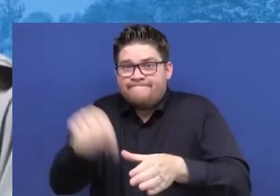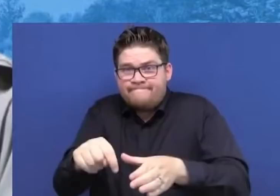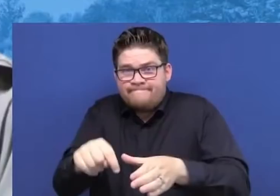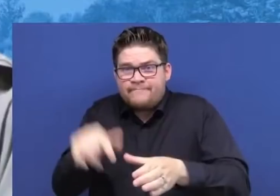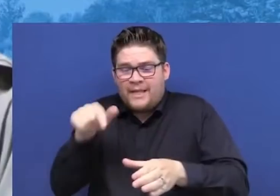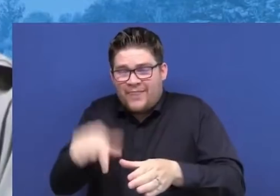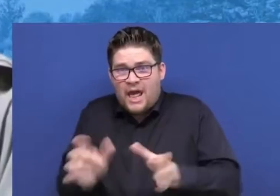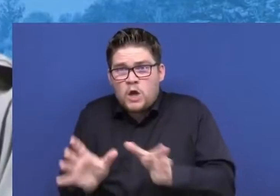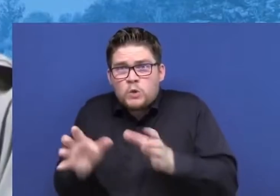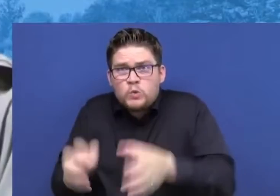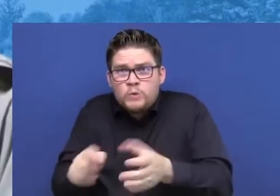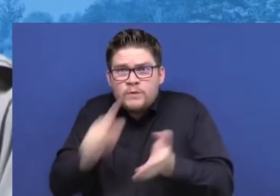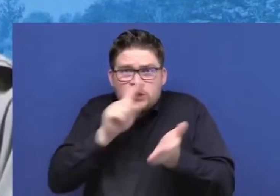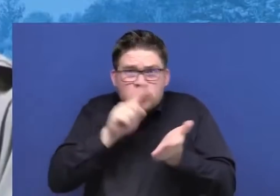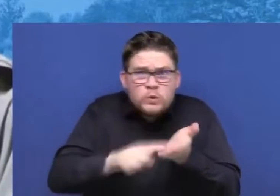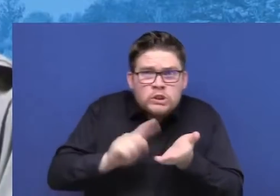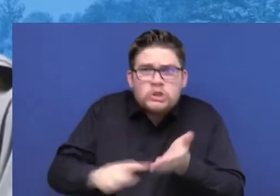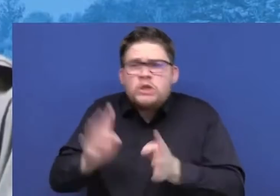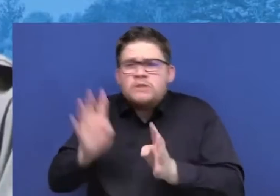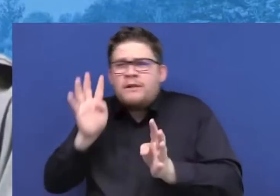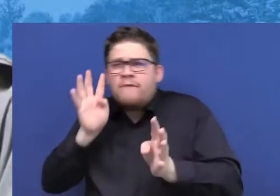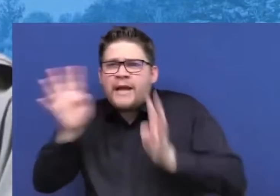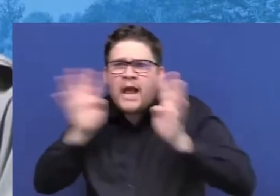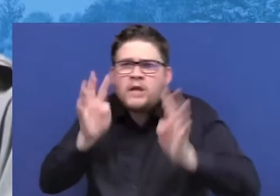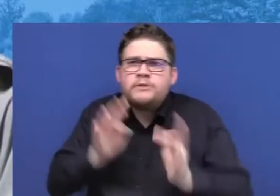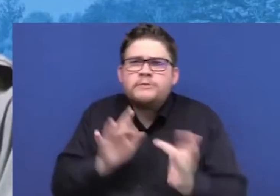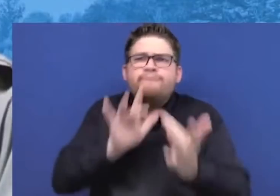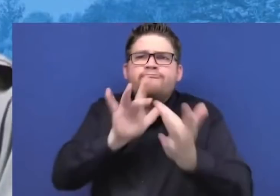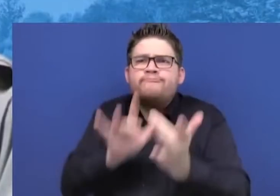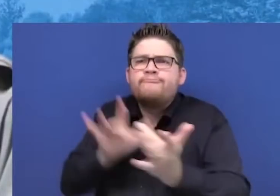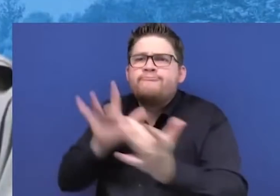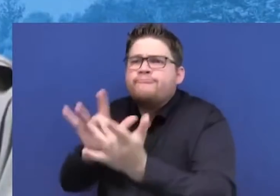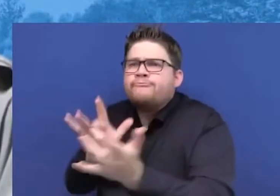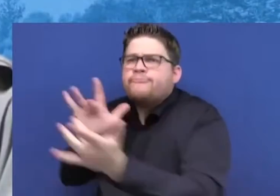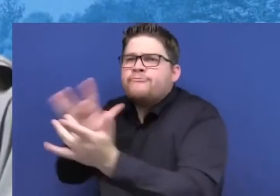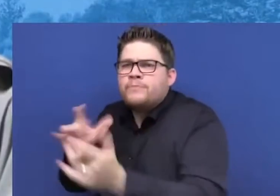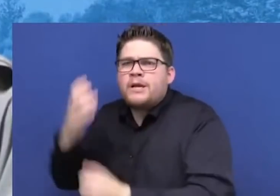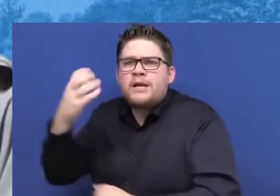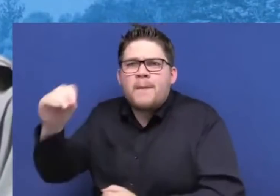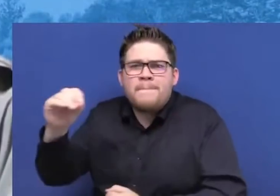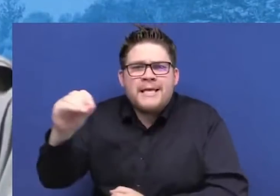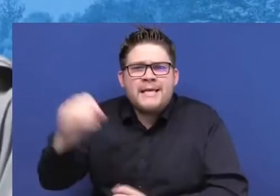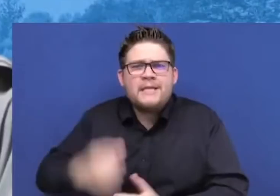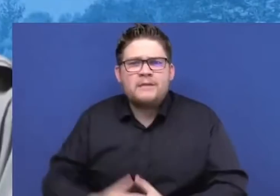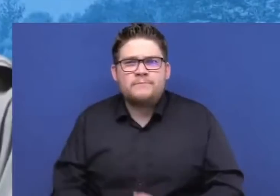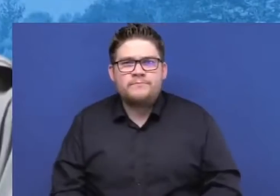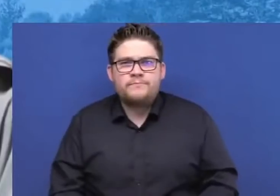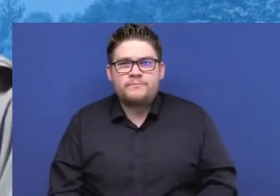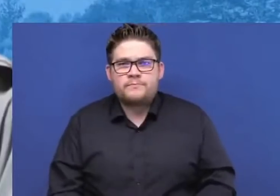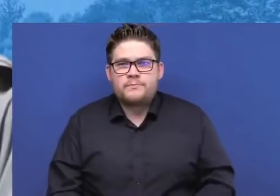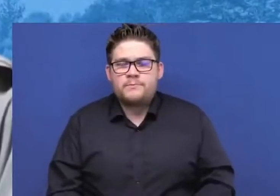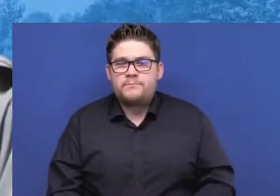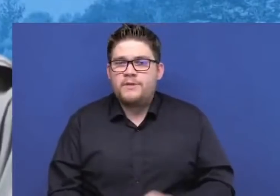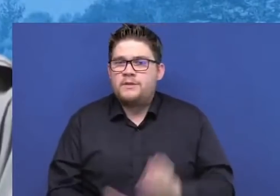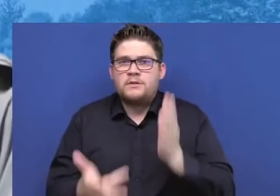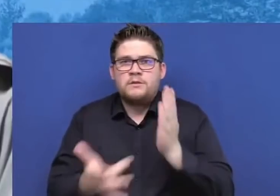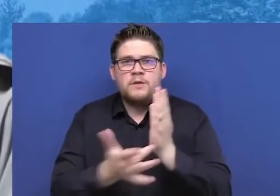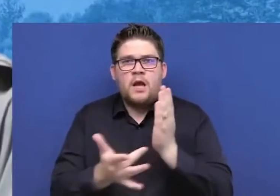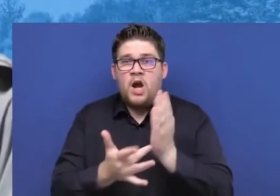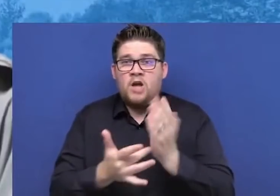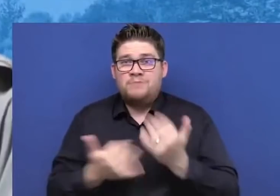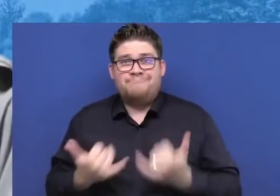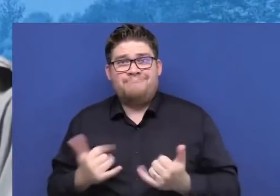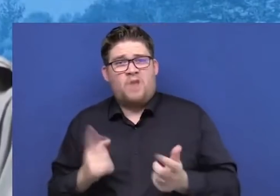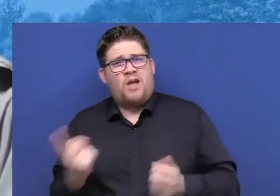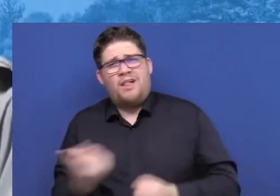say that we always have the greatest and newest and the best, but I firmly believe that we've increased our